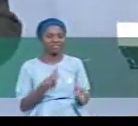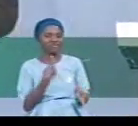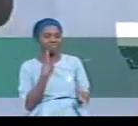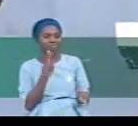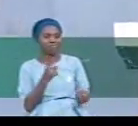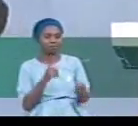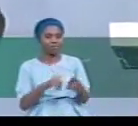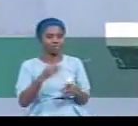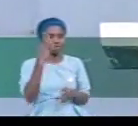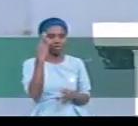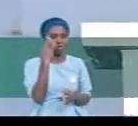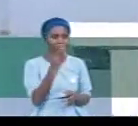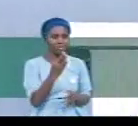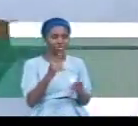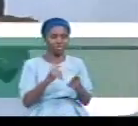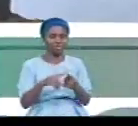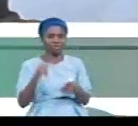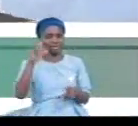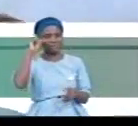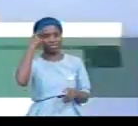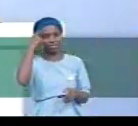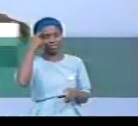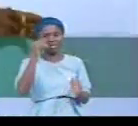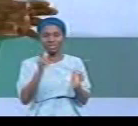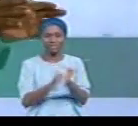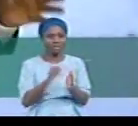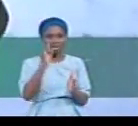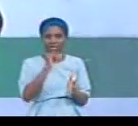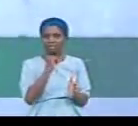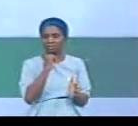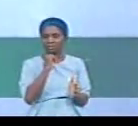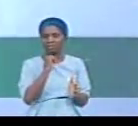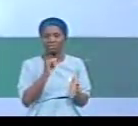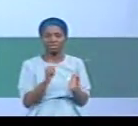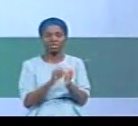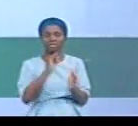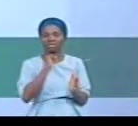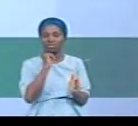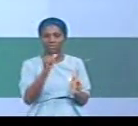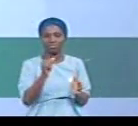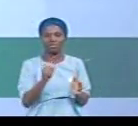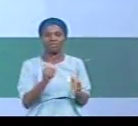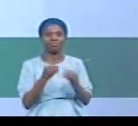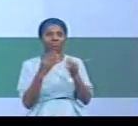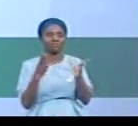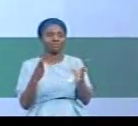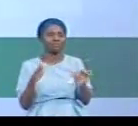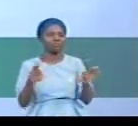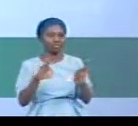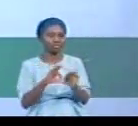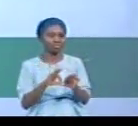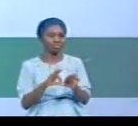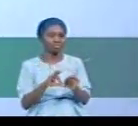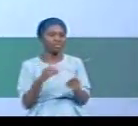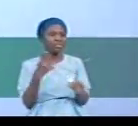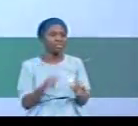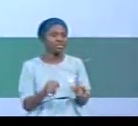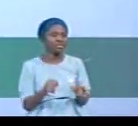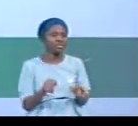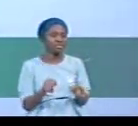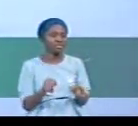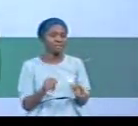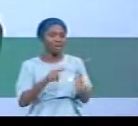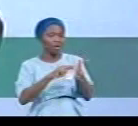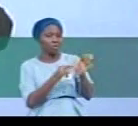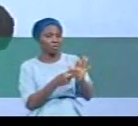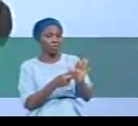to the government. That is much less. The purpose and the motive for